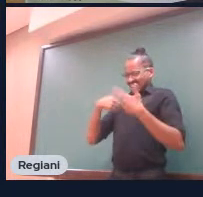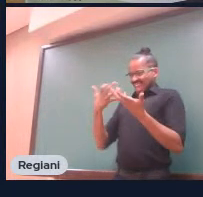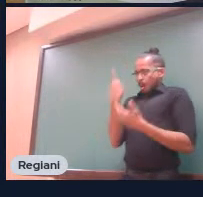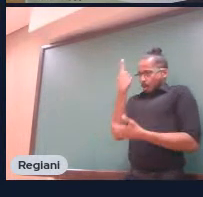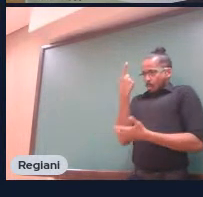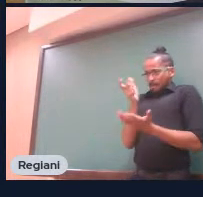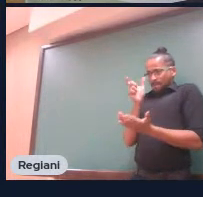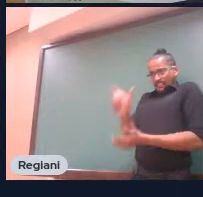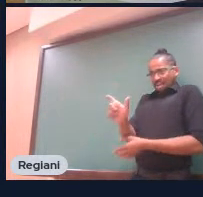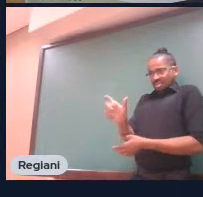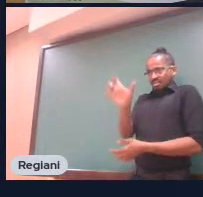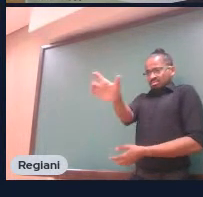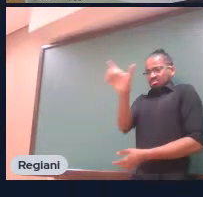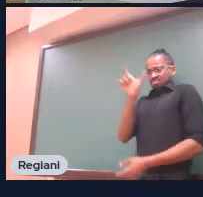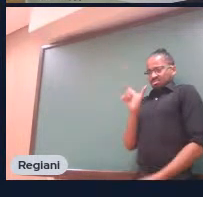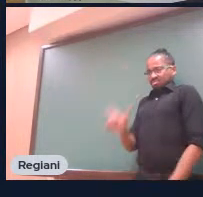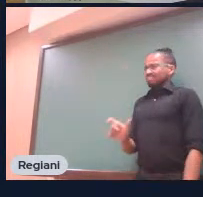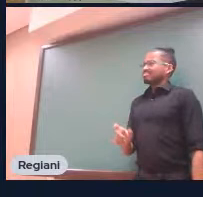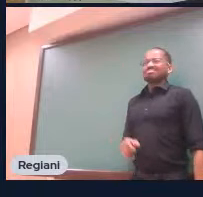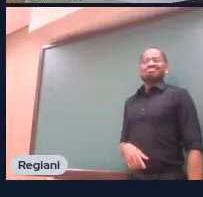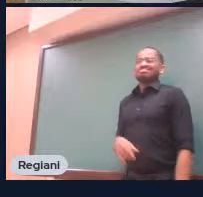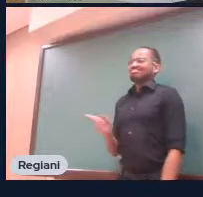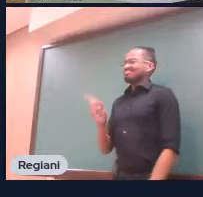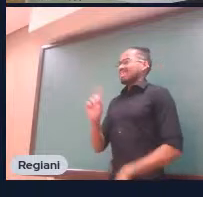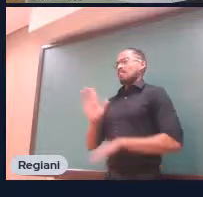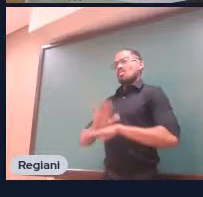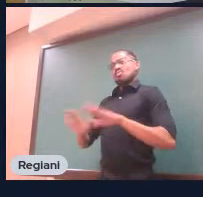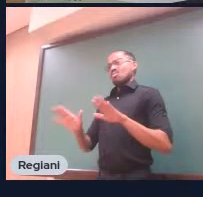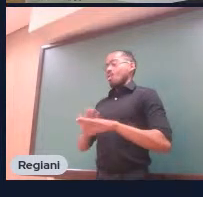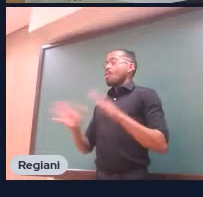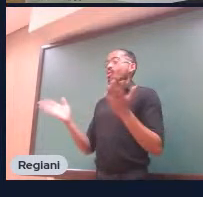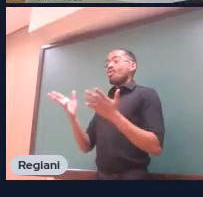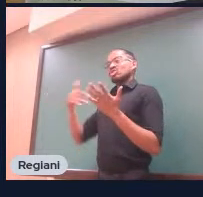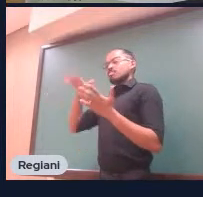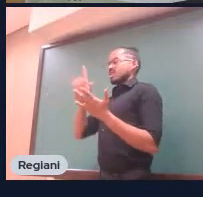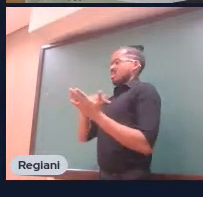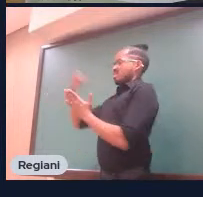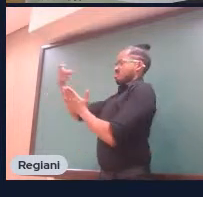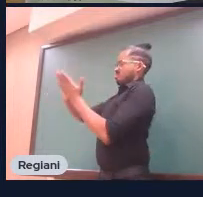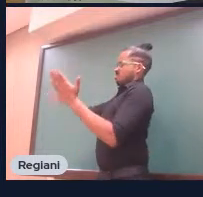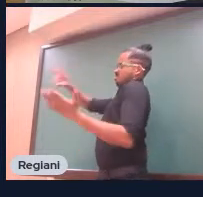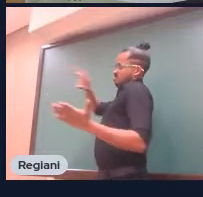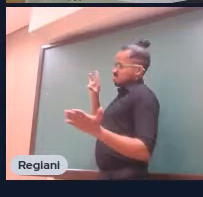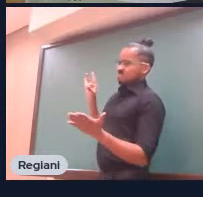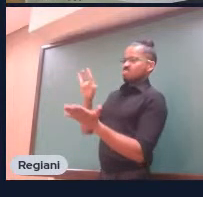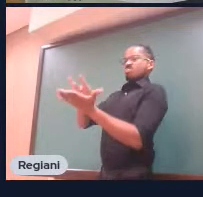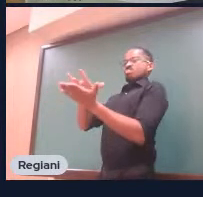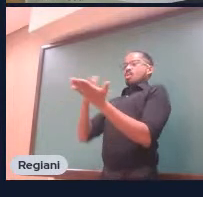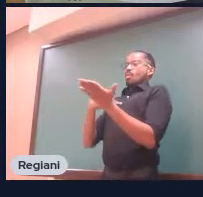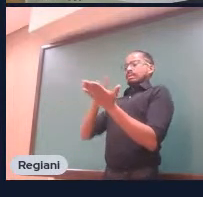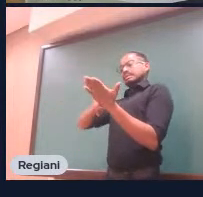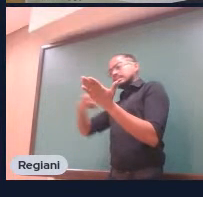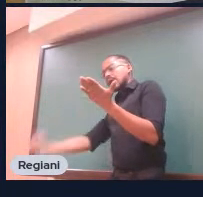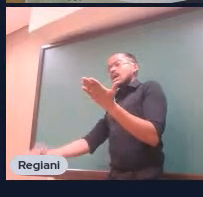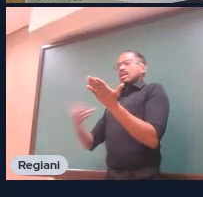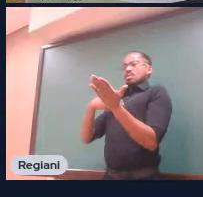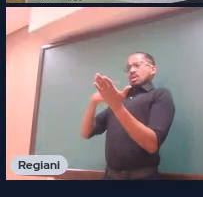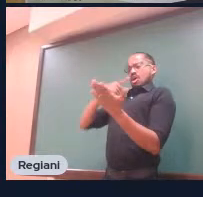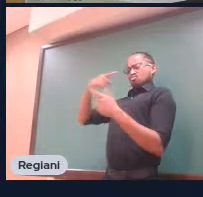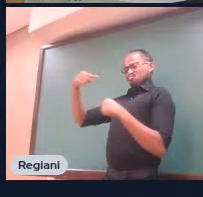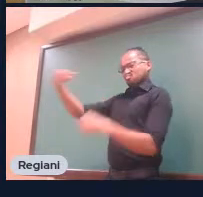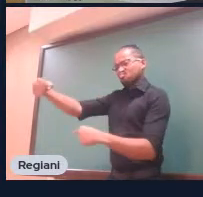want translations or information on that. So at the very least, you need information on frequent clusters,